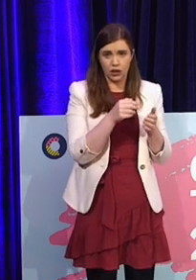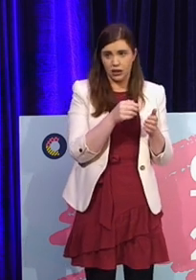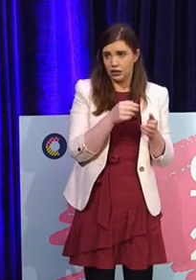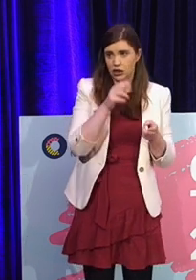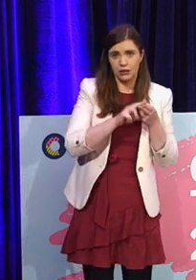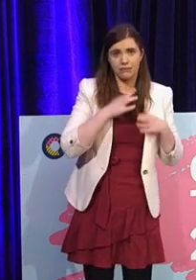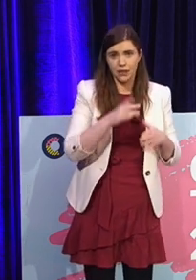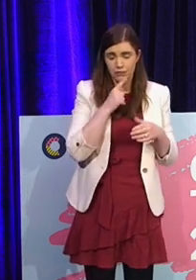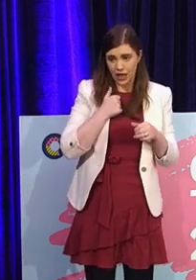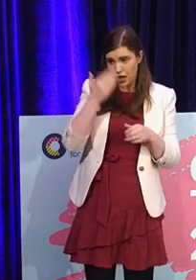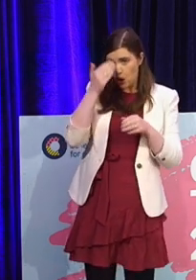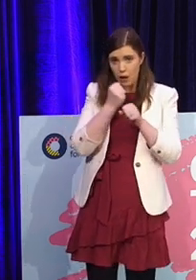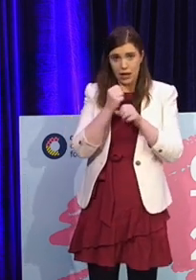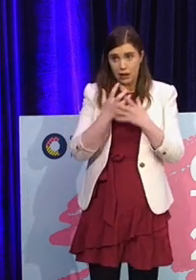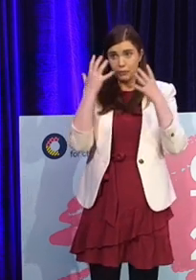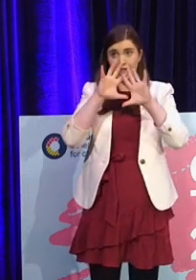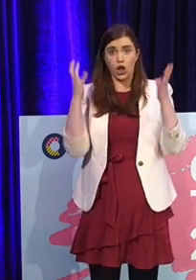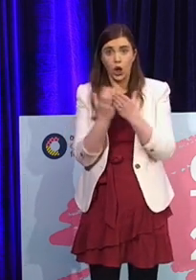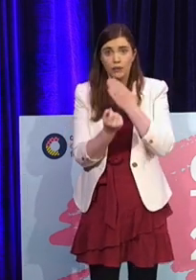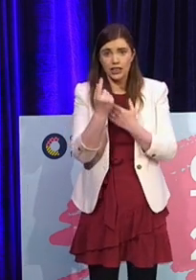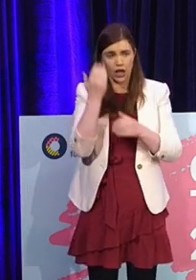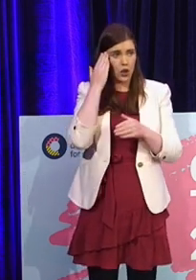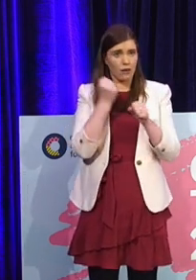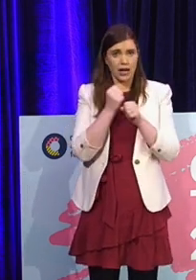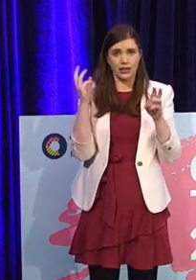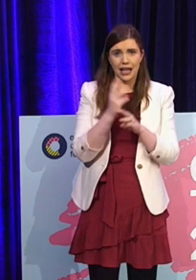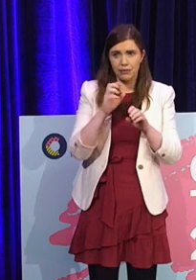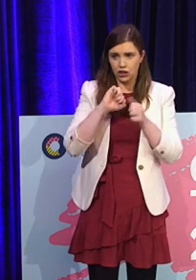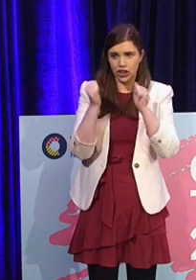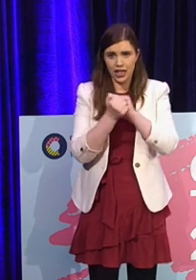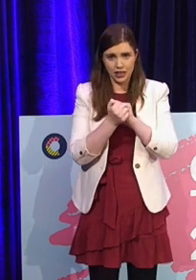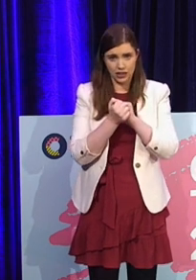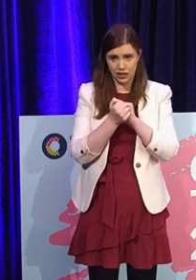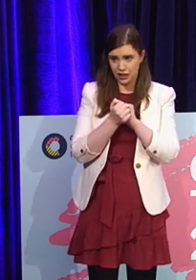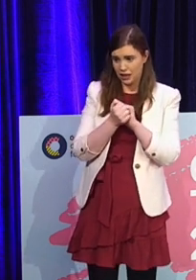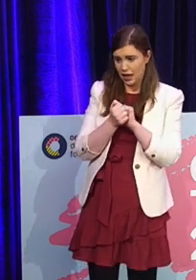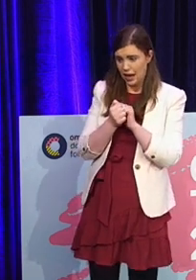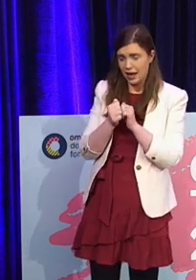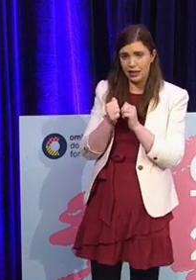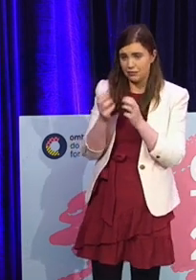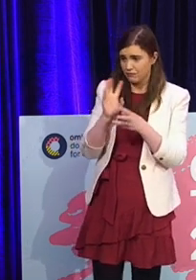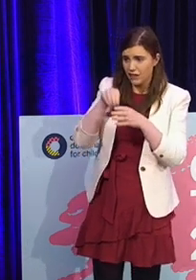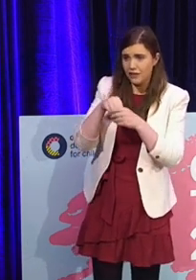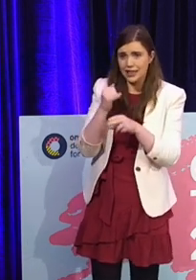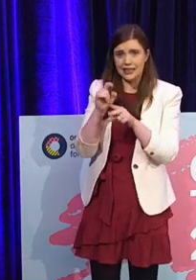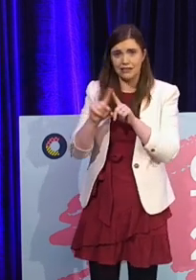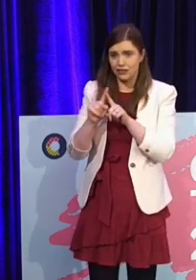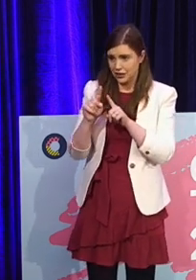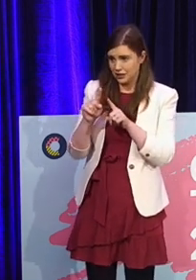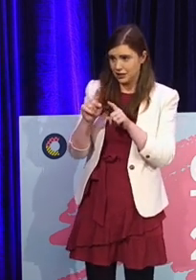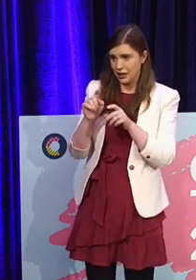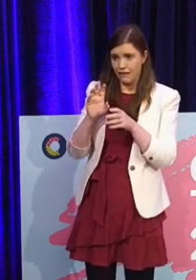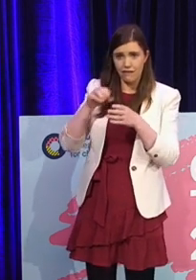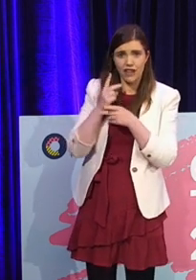I knew about huge global issues like climate change. I even volunteered in the seal rescue center down the road. Yet, I was living under a